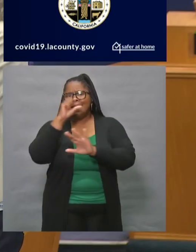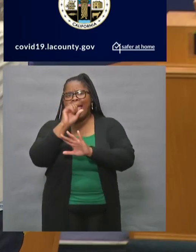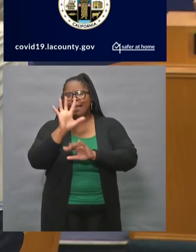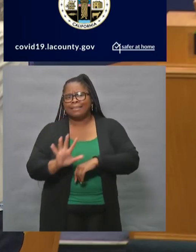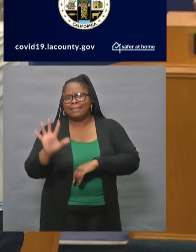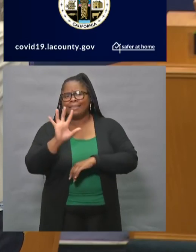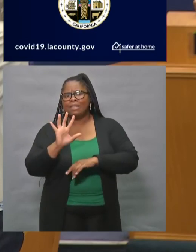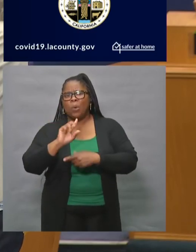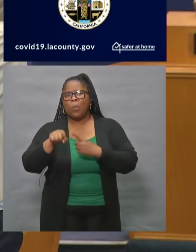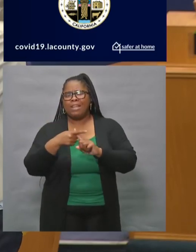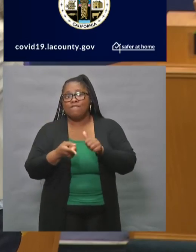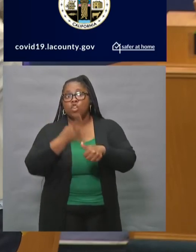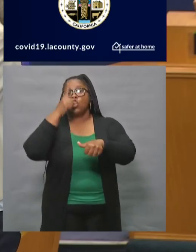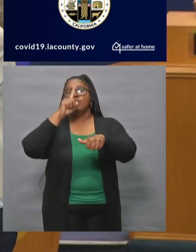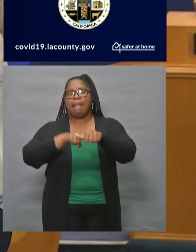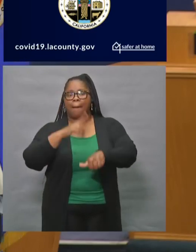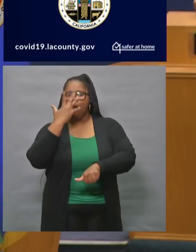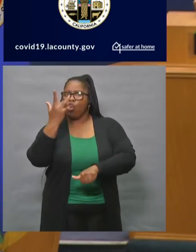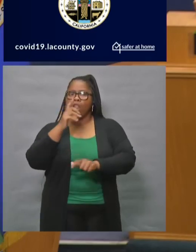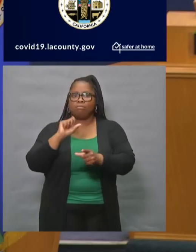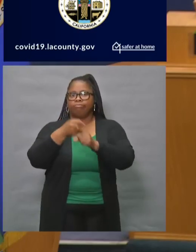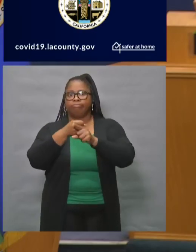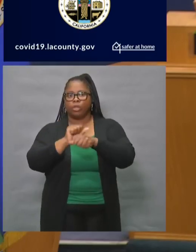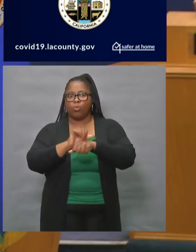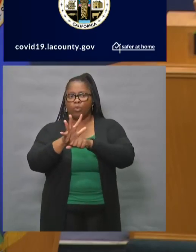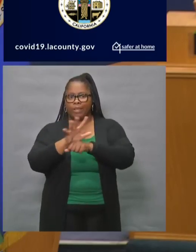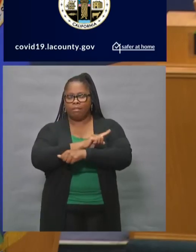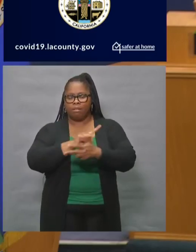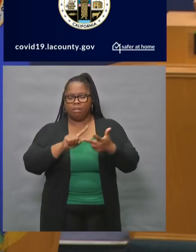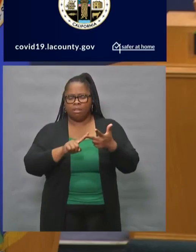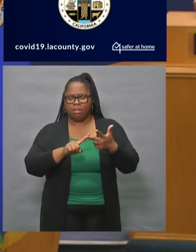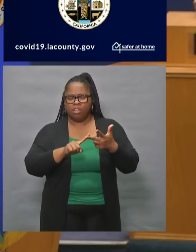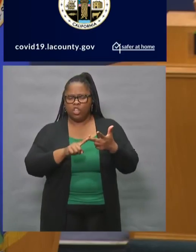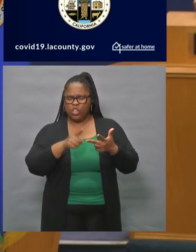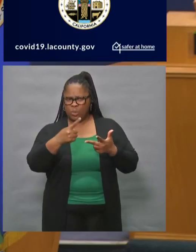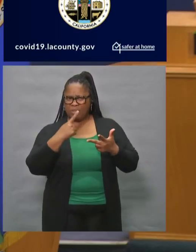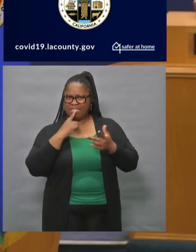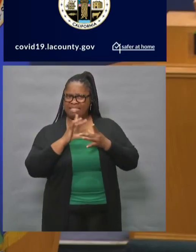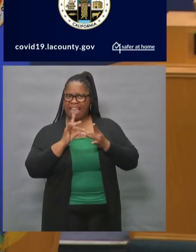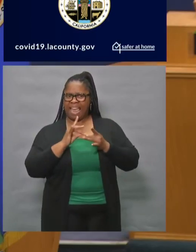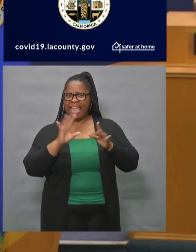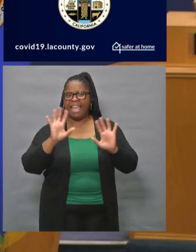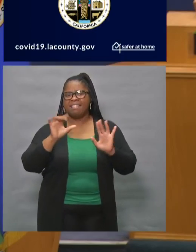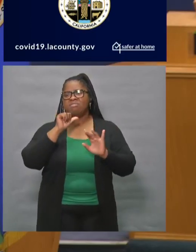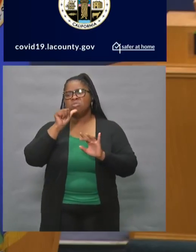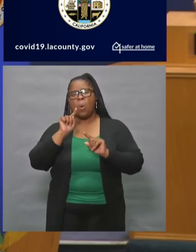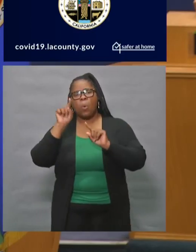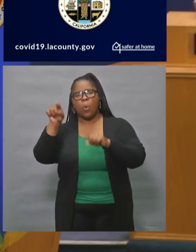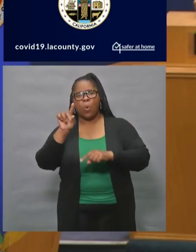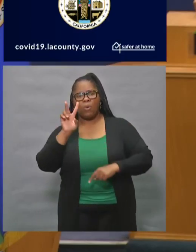case that Los Angeles had? And my final point is you said to people, don't go to Ventura,